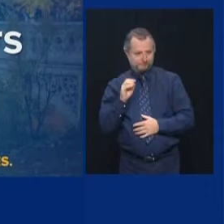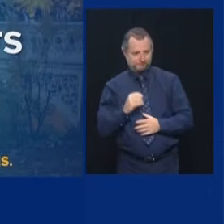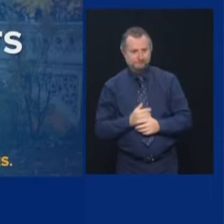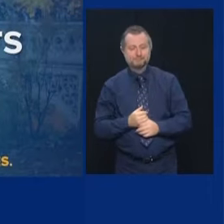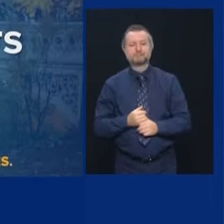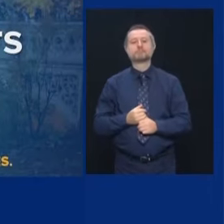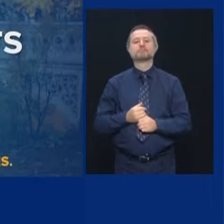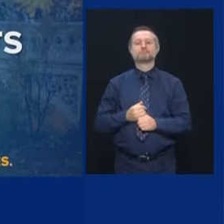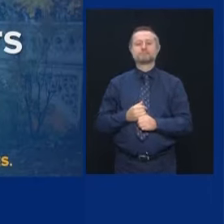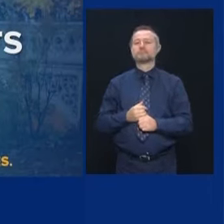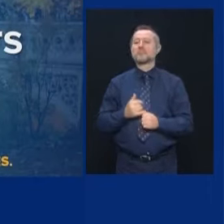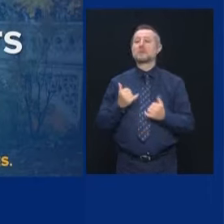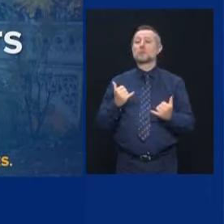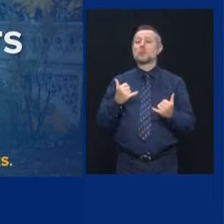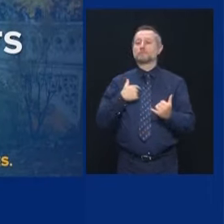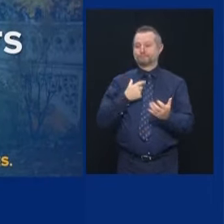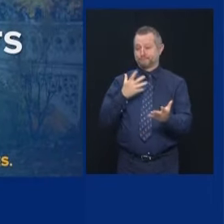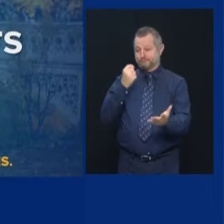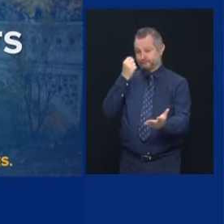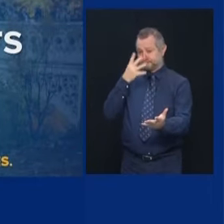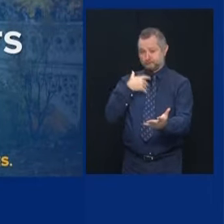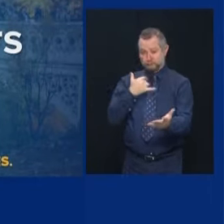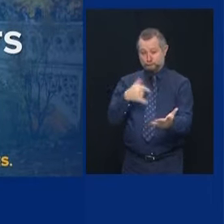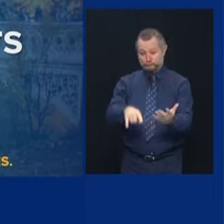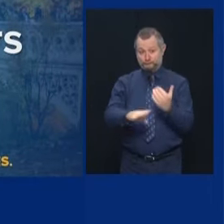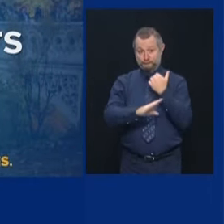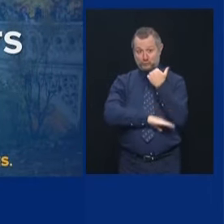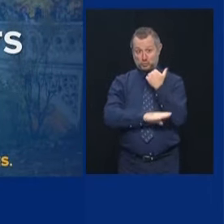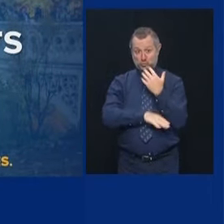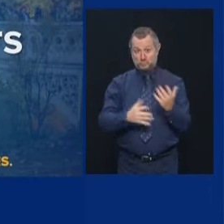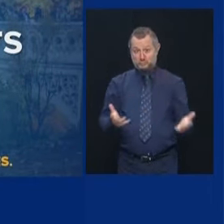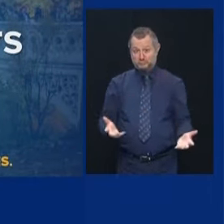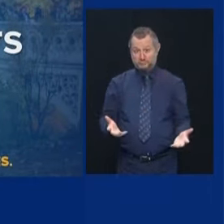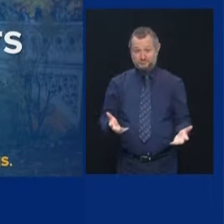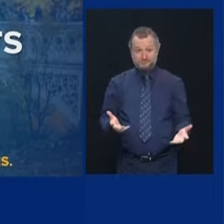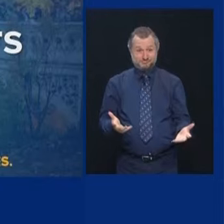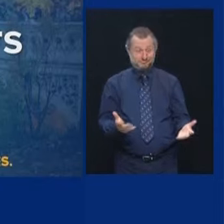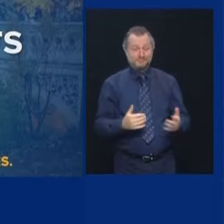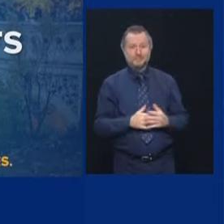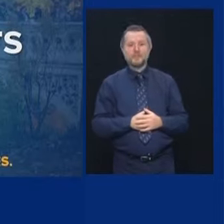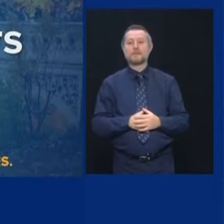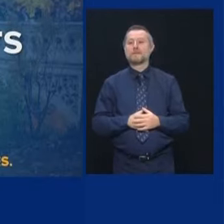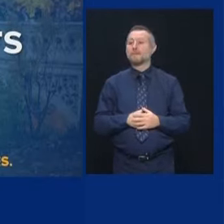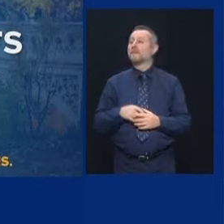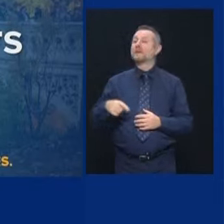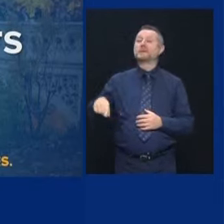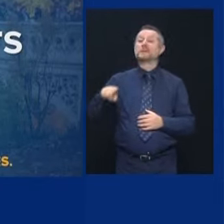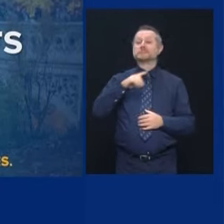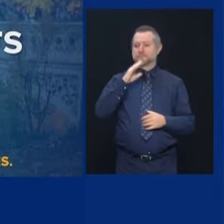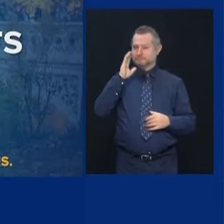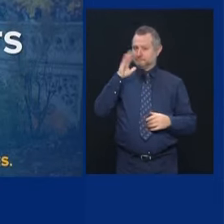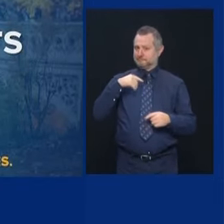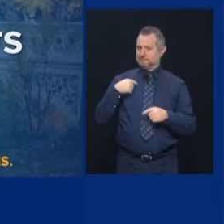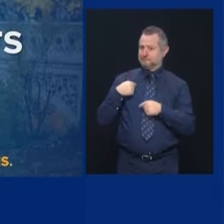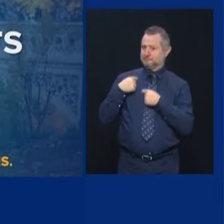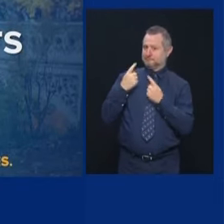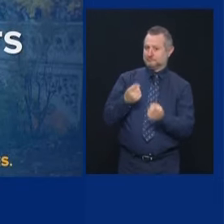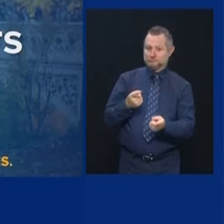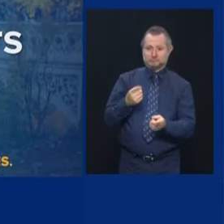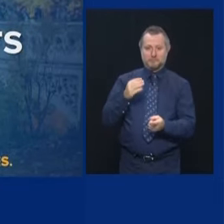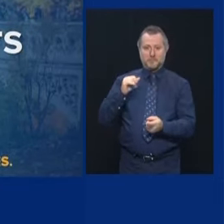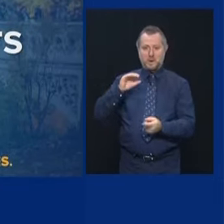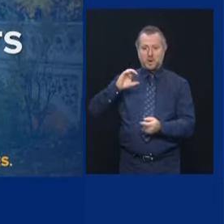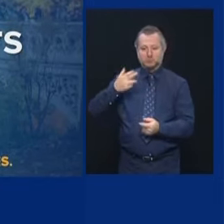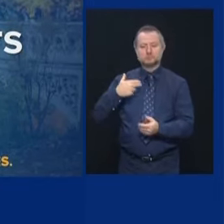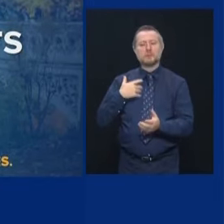Context first. We're coming into the fall. We have been told since early March,